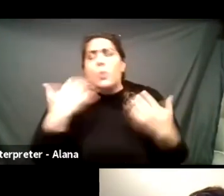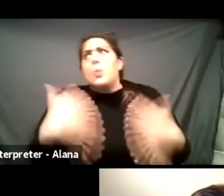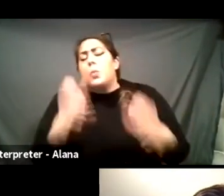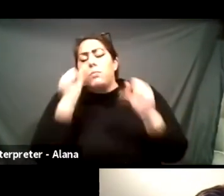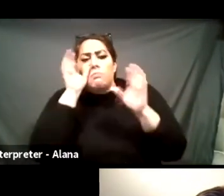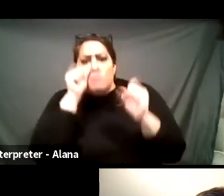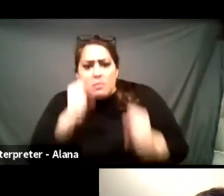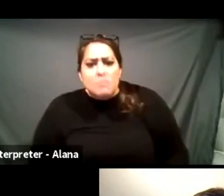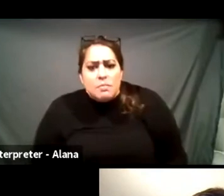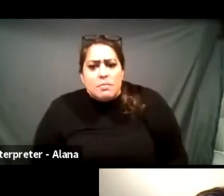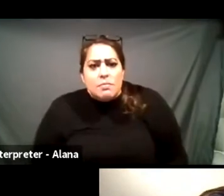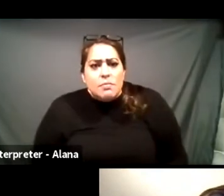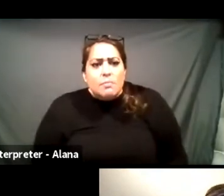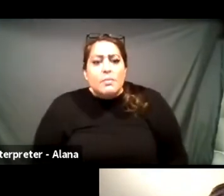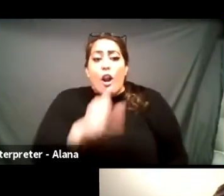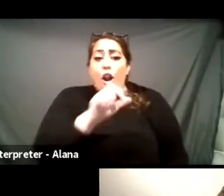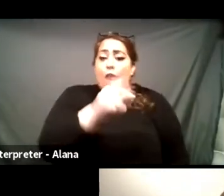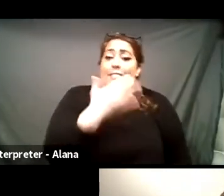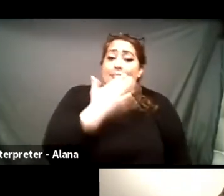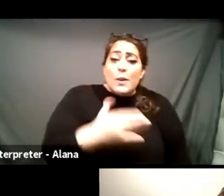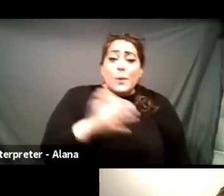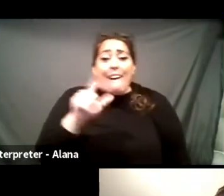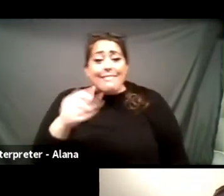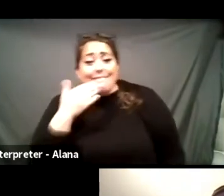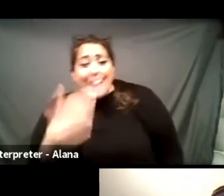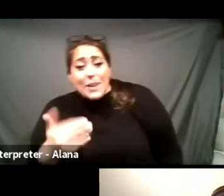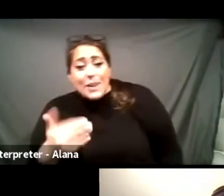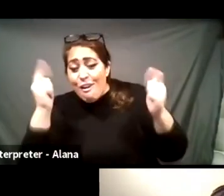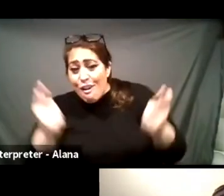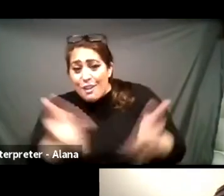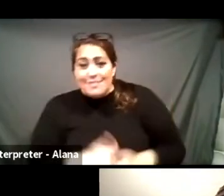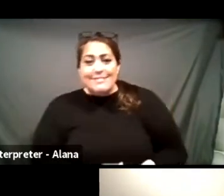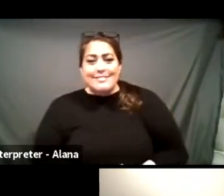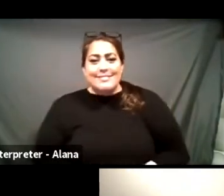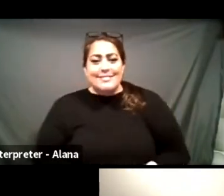Yeah, thank you very much. Thank you very much. Thank you very much. Thank you, Laurent. As usual.